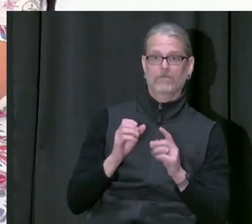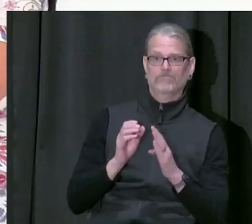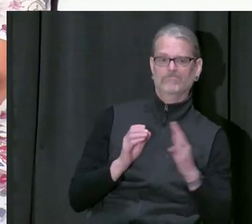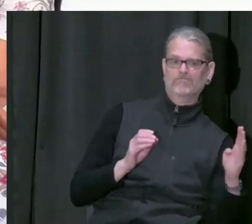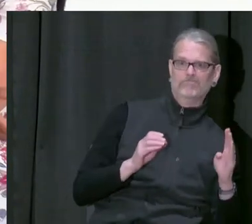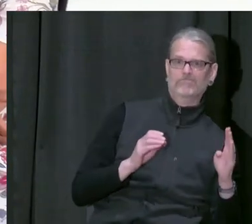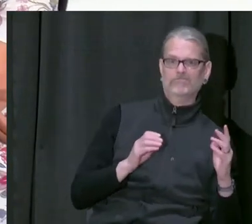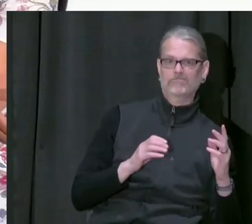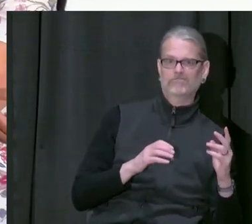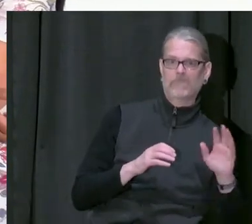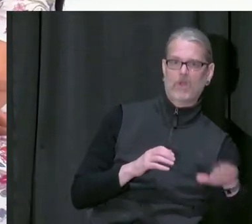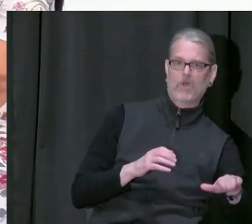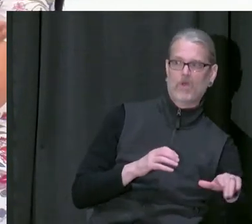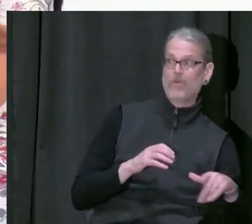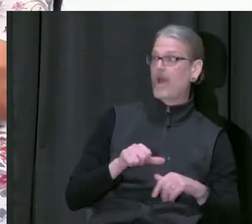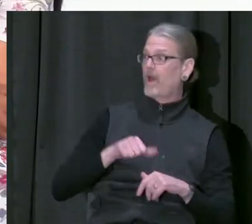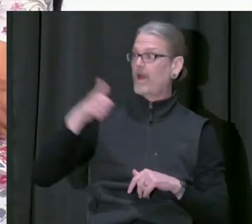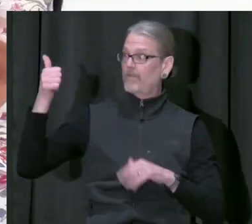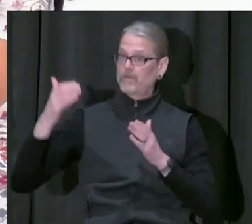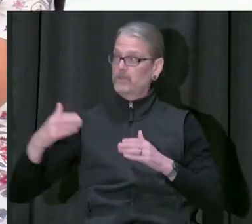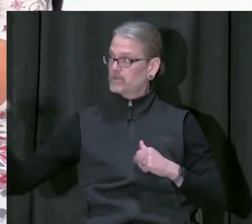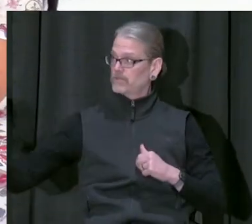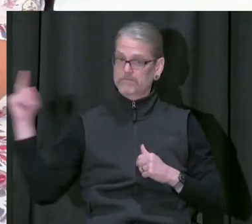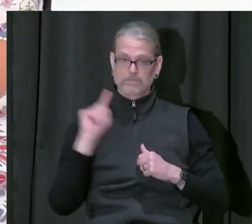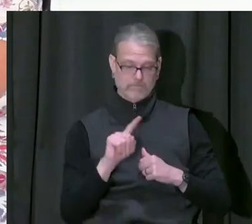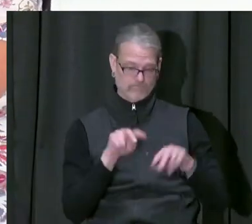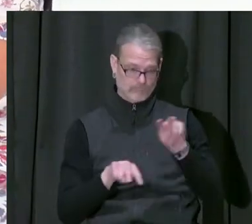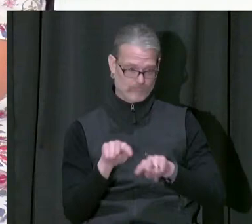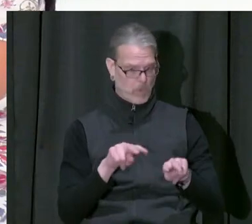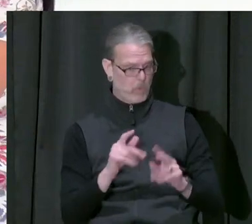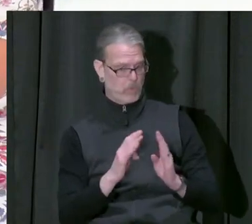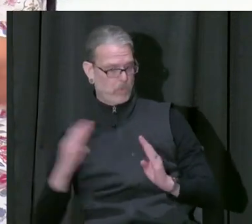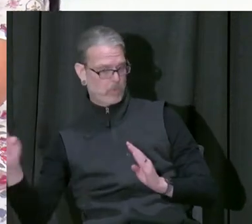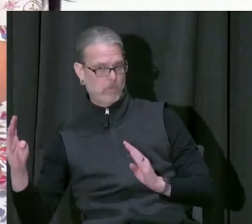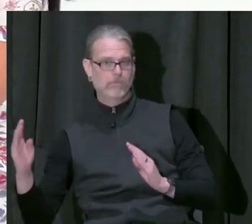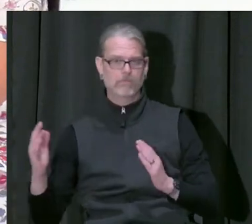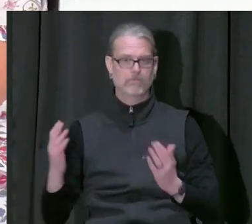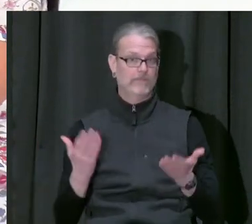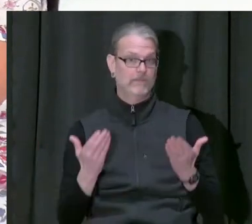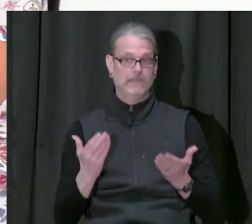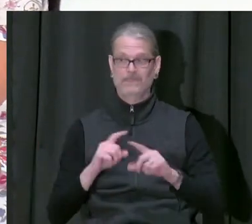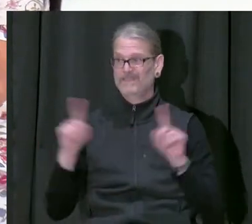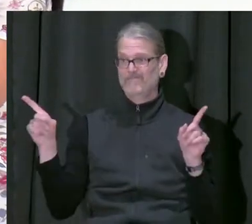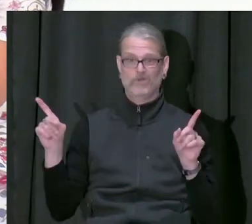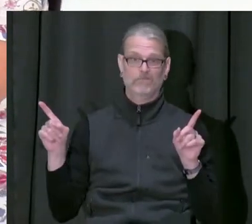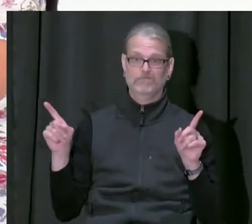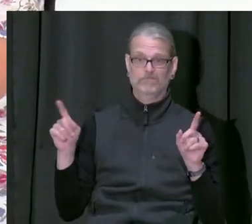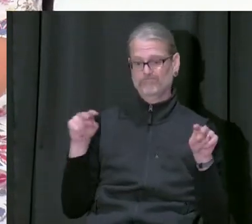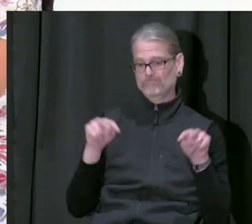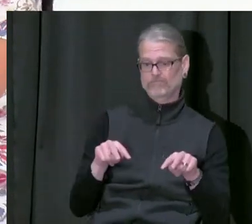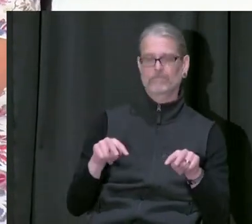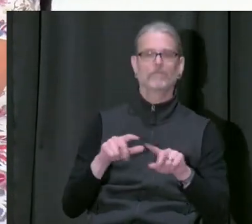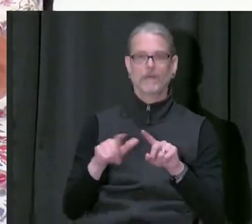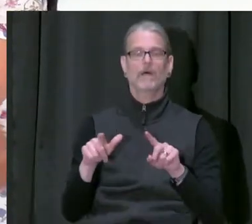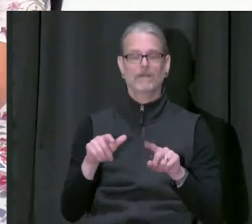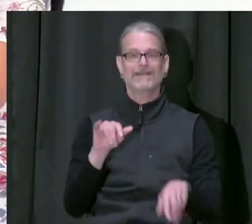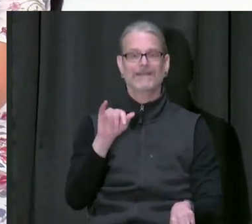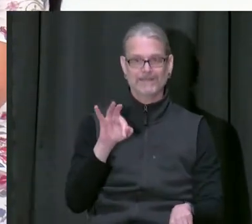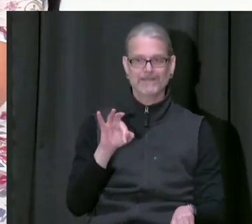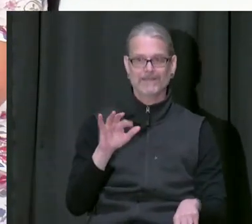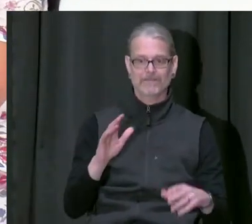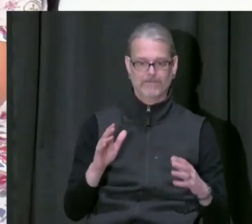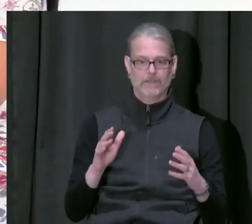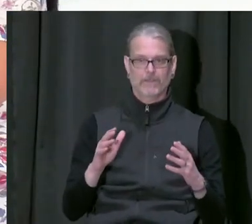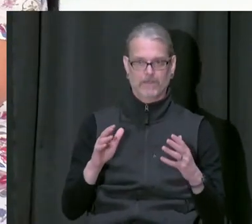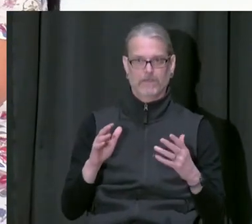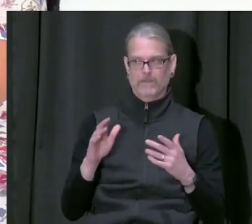organization that audits me and my, you know, our products may score me differently. But just as long as the defects are